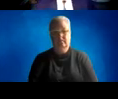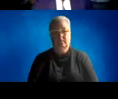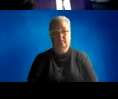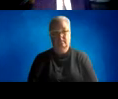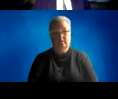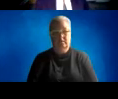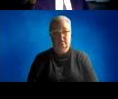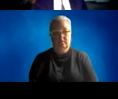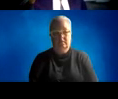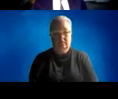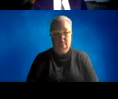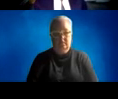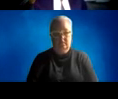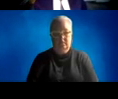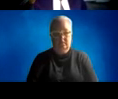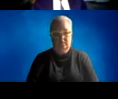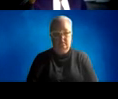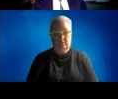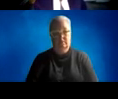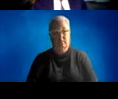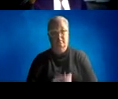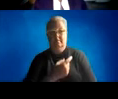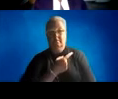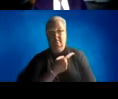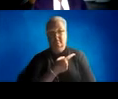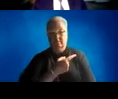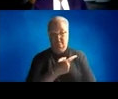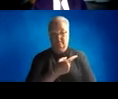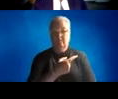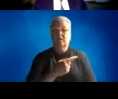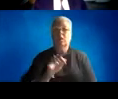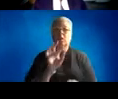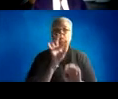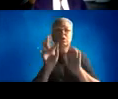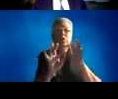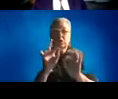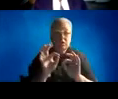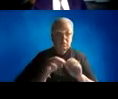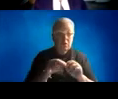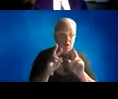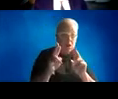Back to the questions. So hopefully we've got some answers for people that we can share.